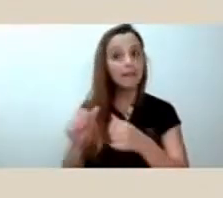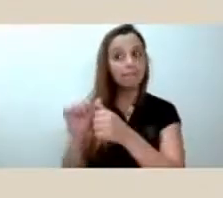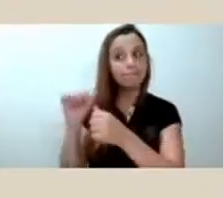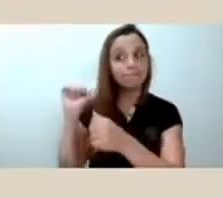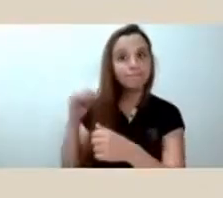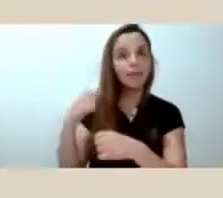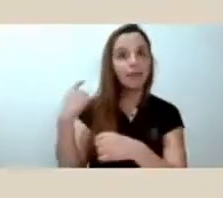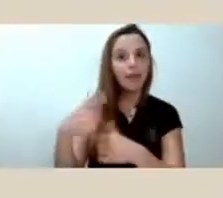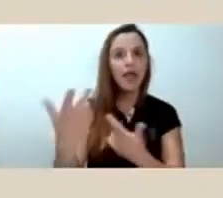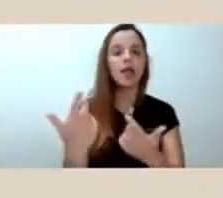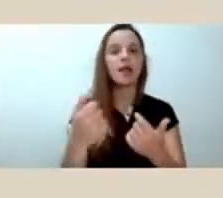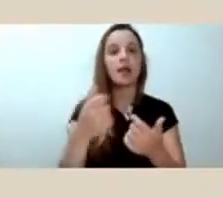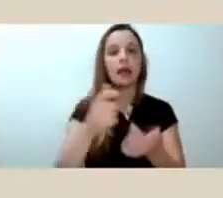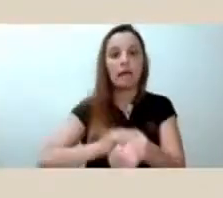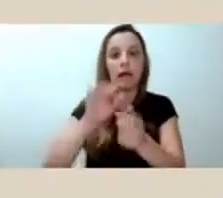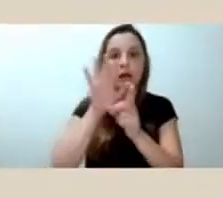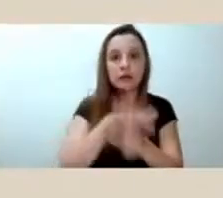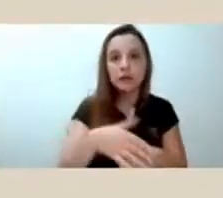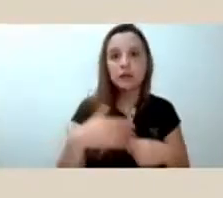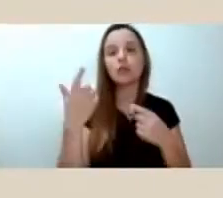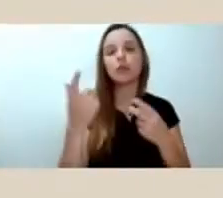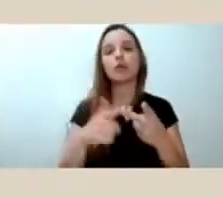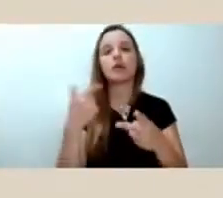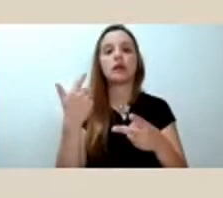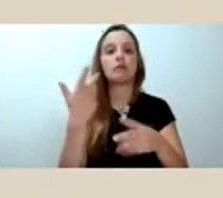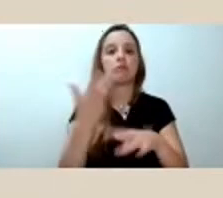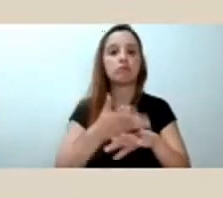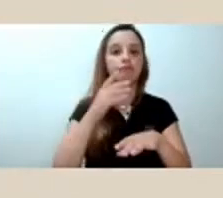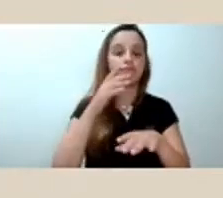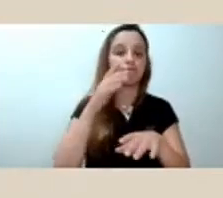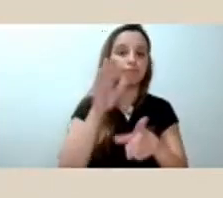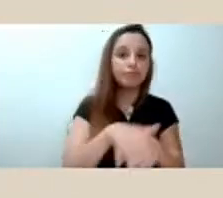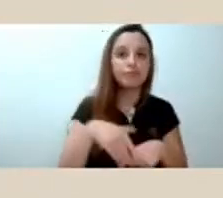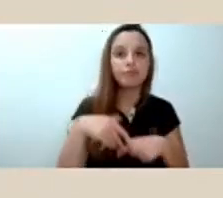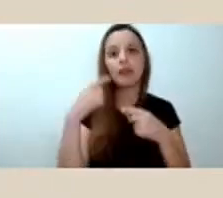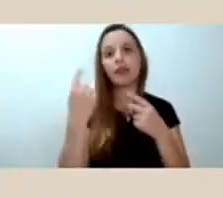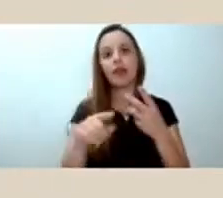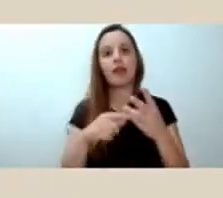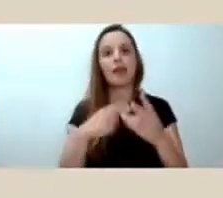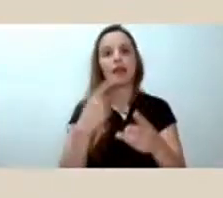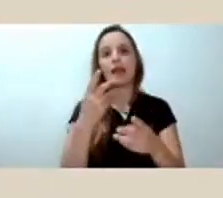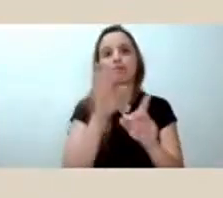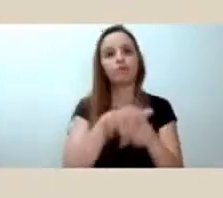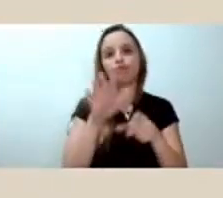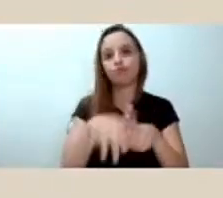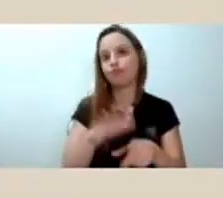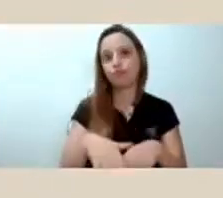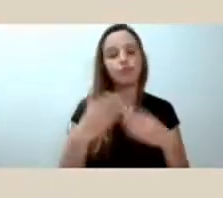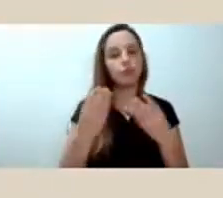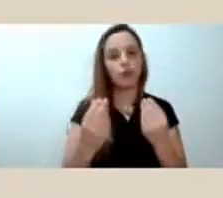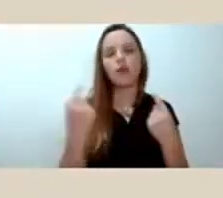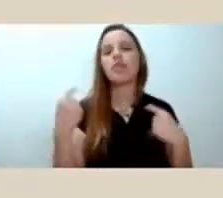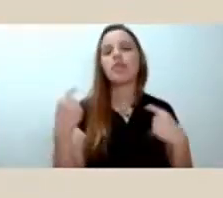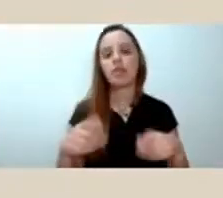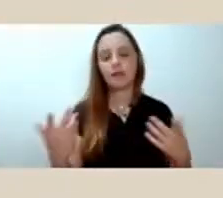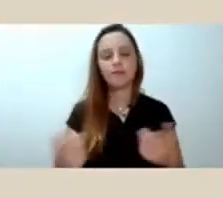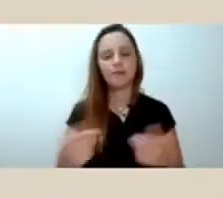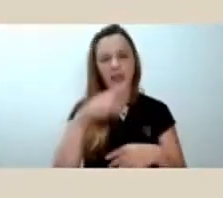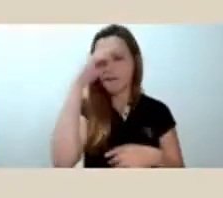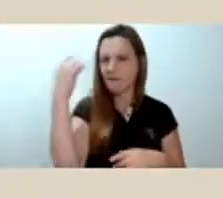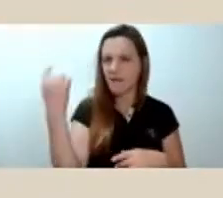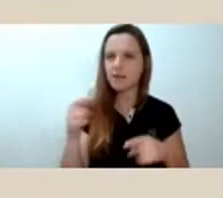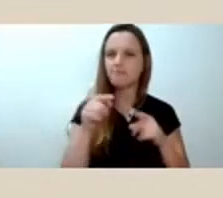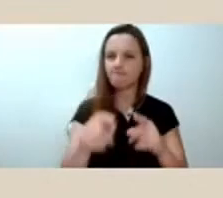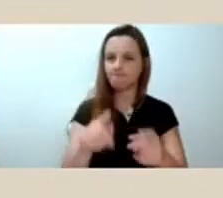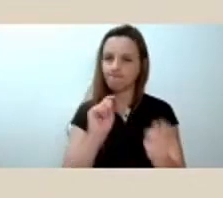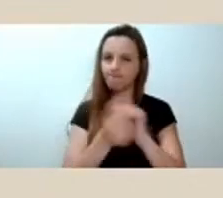of other isms actually embedded into its very fabric. And that is something that's much, much harder to overcome. But it's